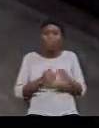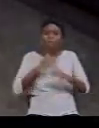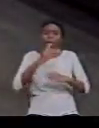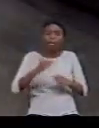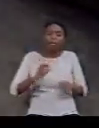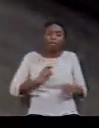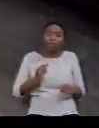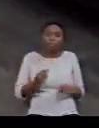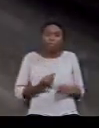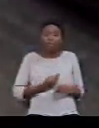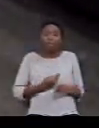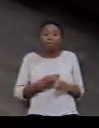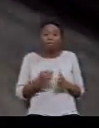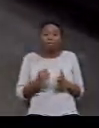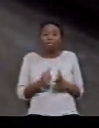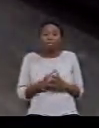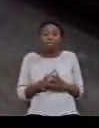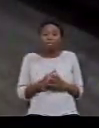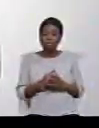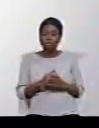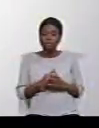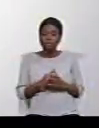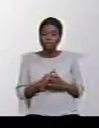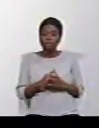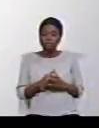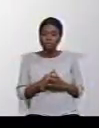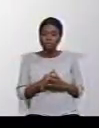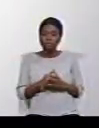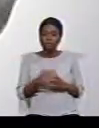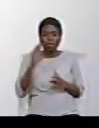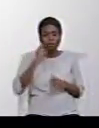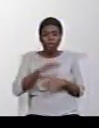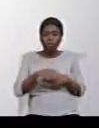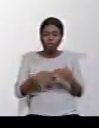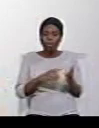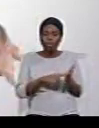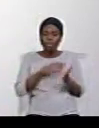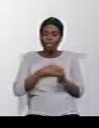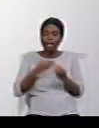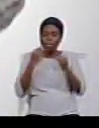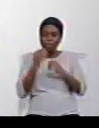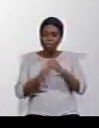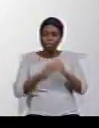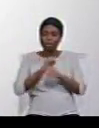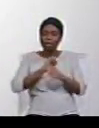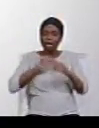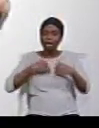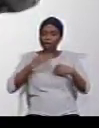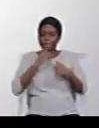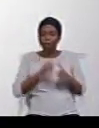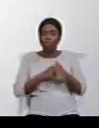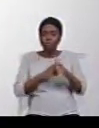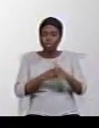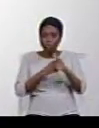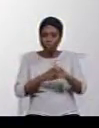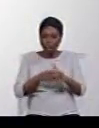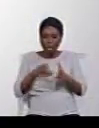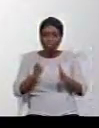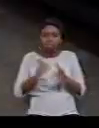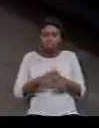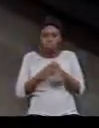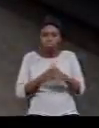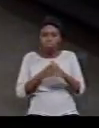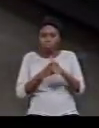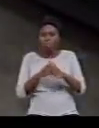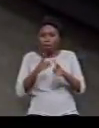don't mind, let them run. After all, for all these many years have been running, let them run. You can make